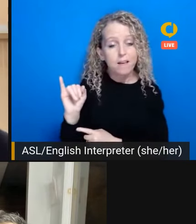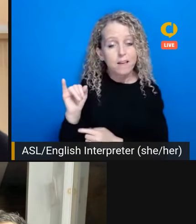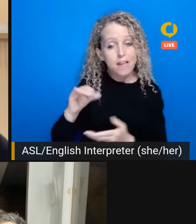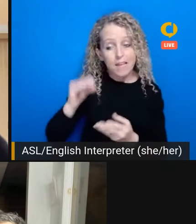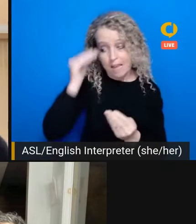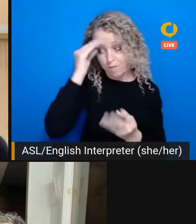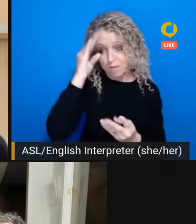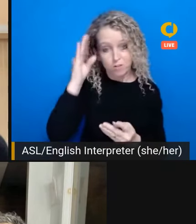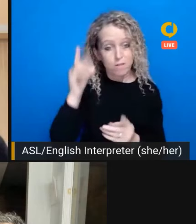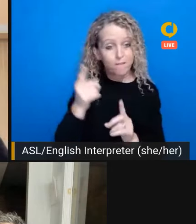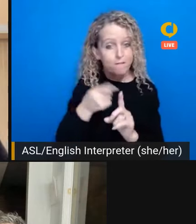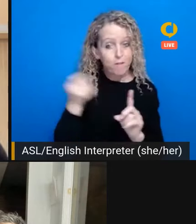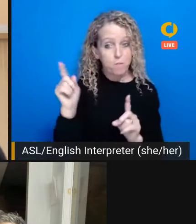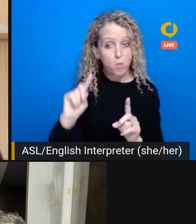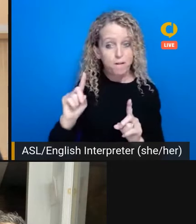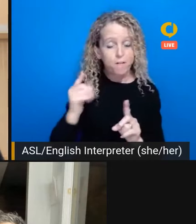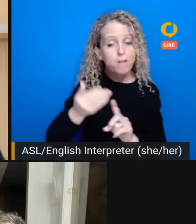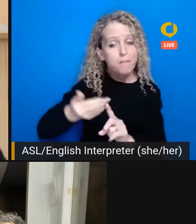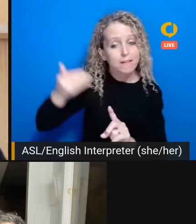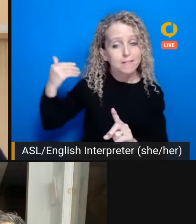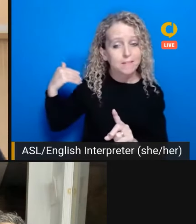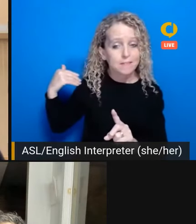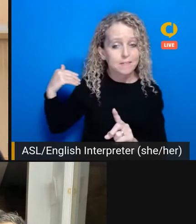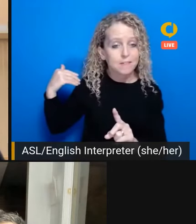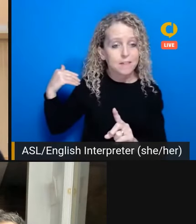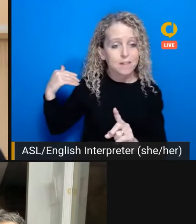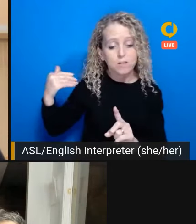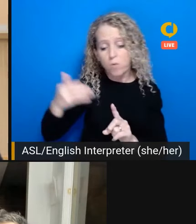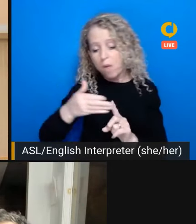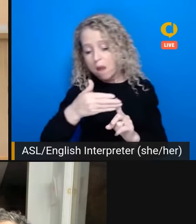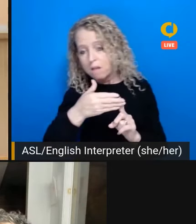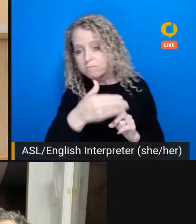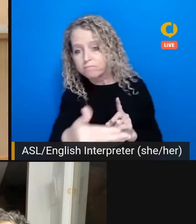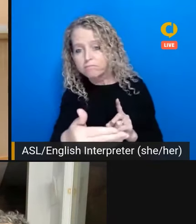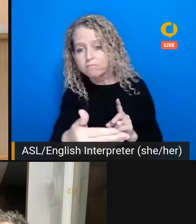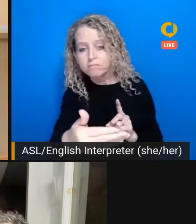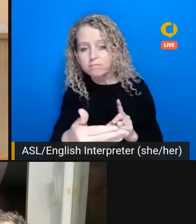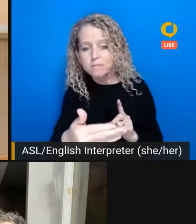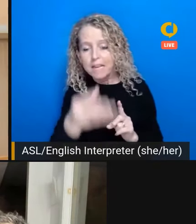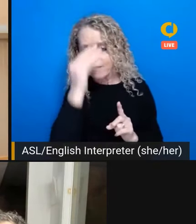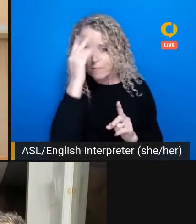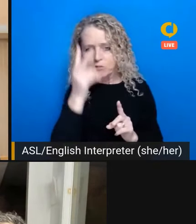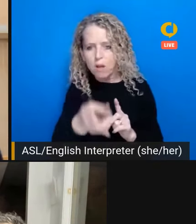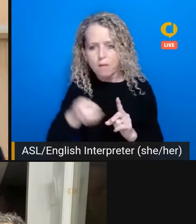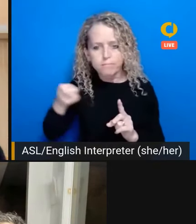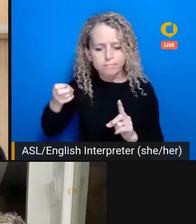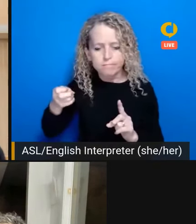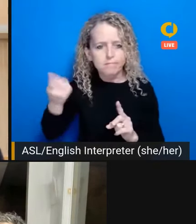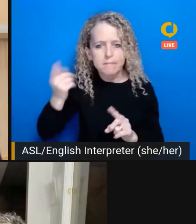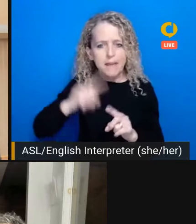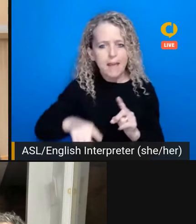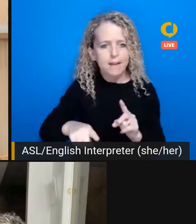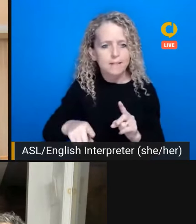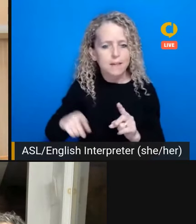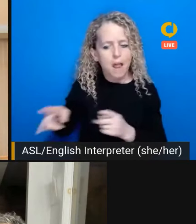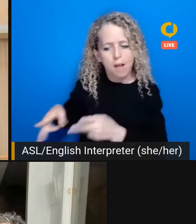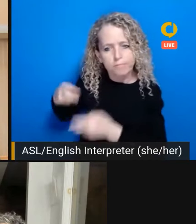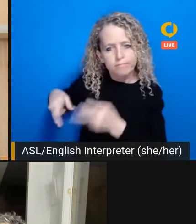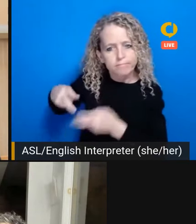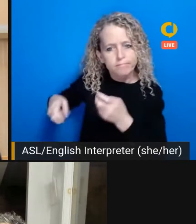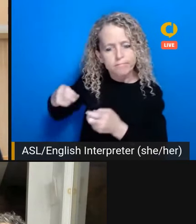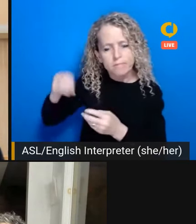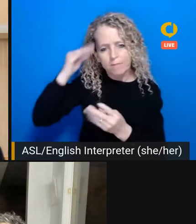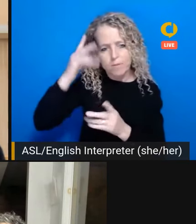how does it accommodate, you know, the changes in the future, the changes that are afoot in the future? It tends to ignore those